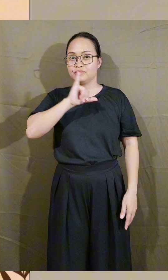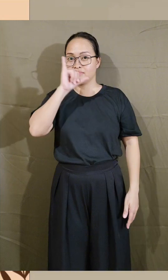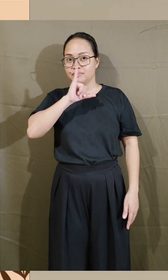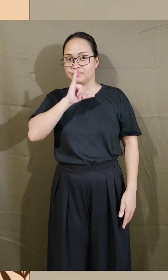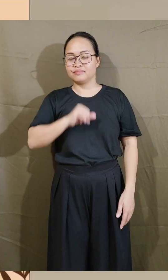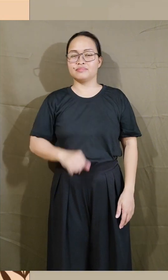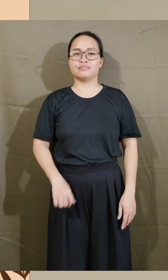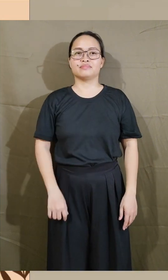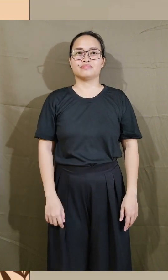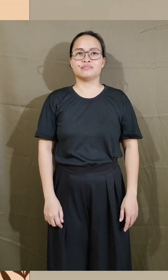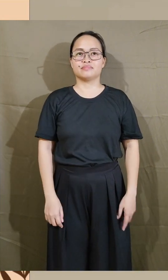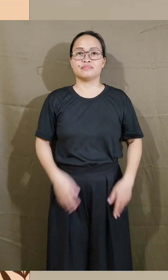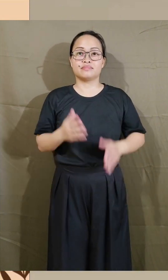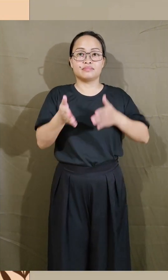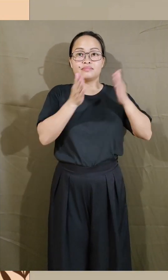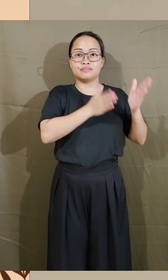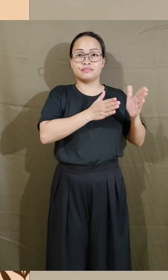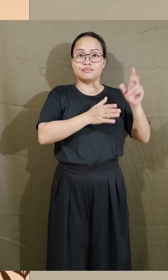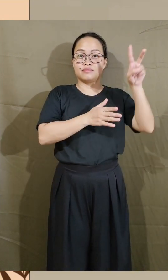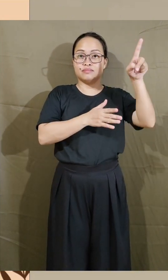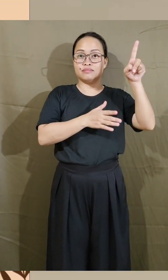creams.